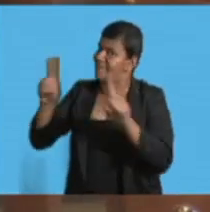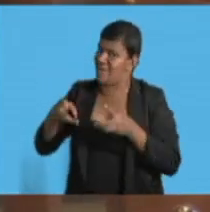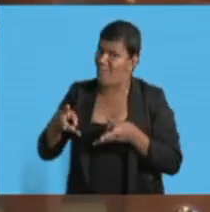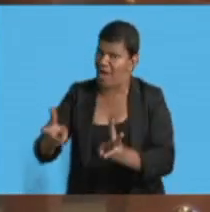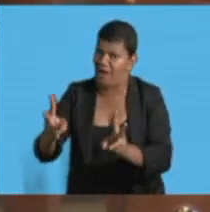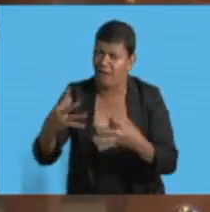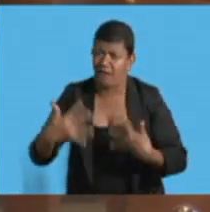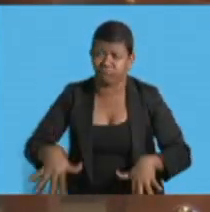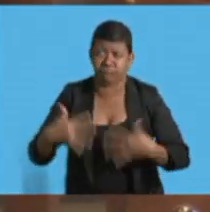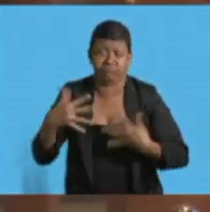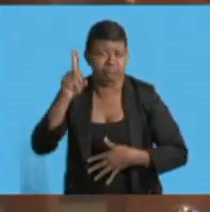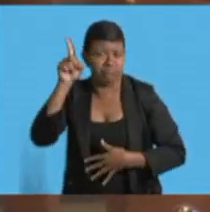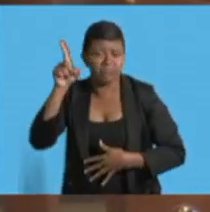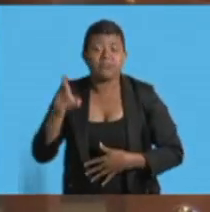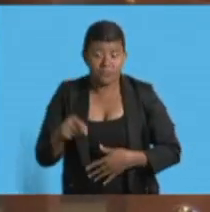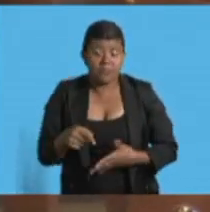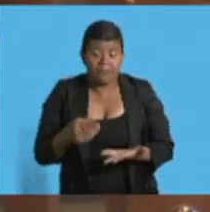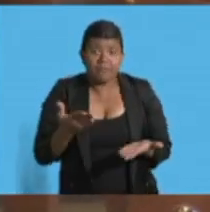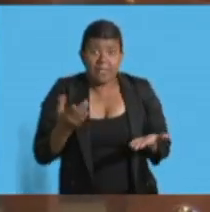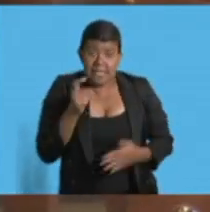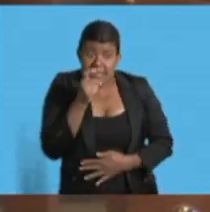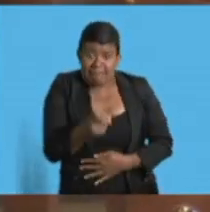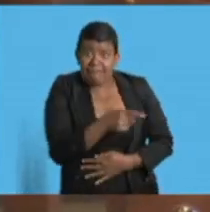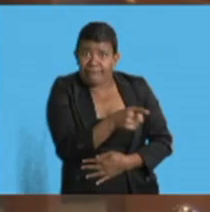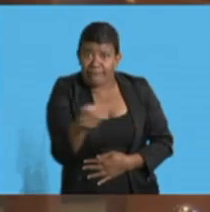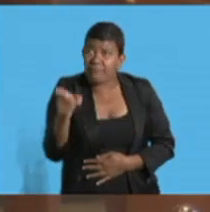caused this budget,